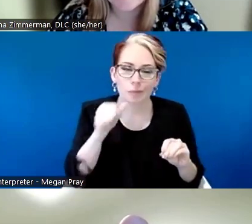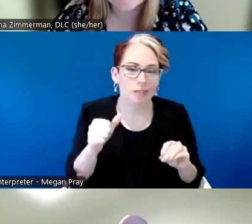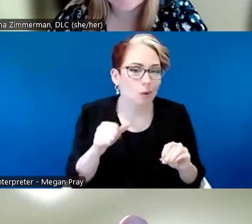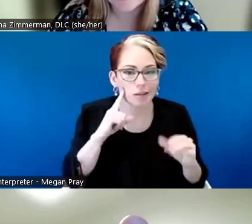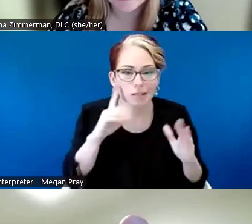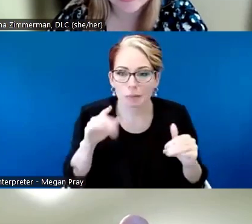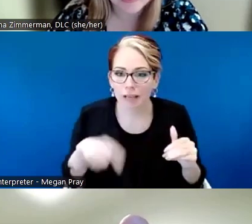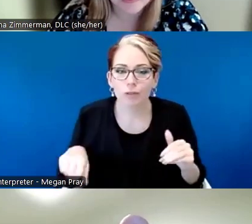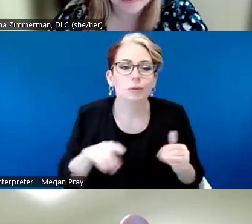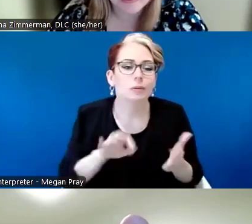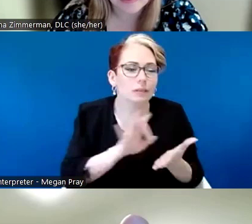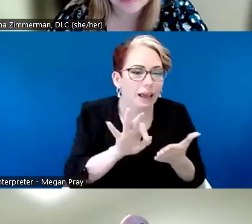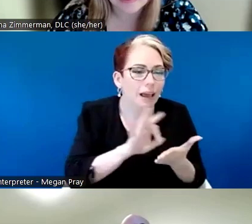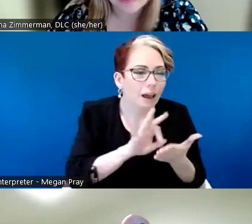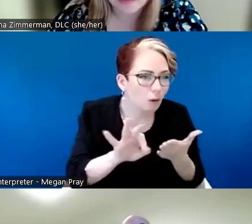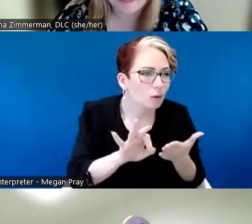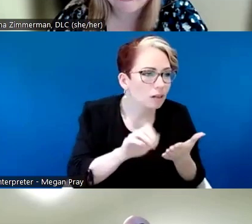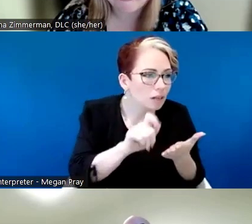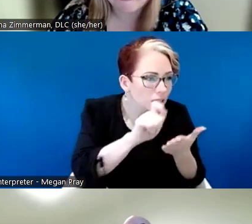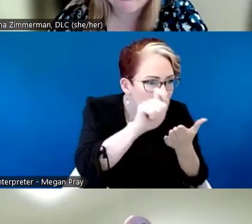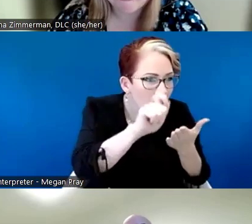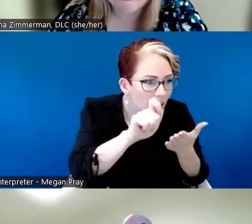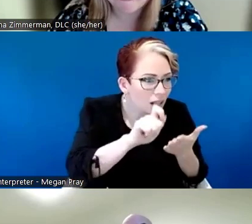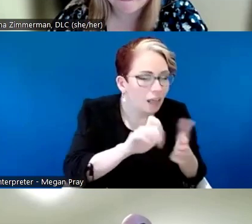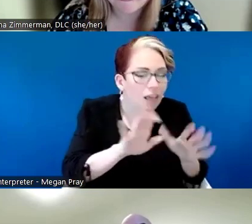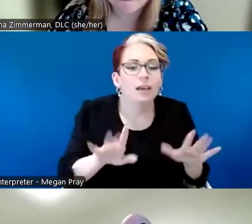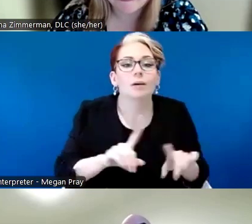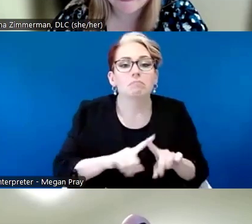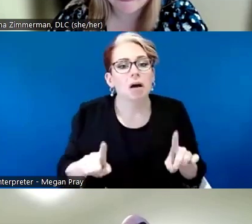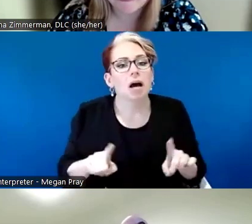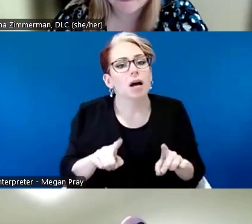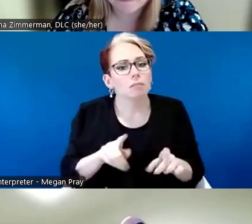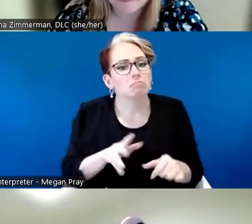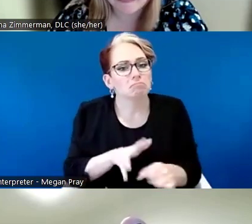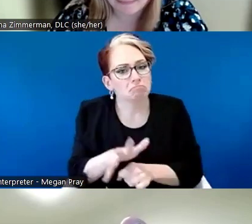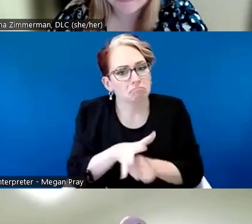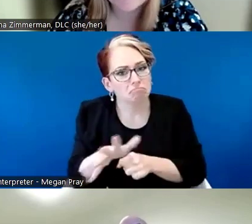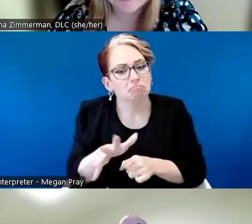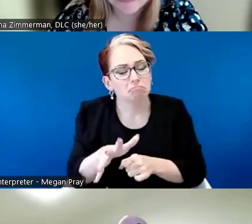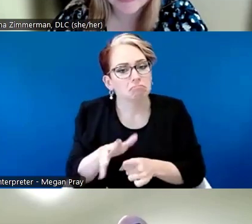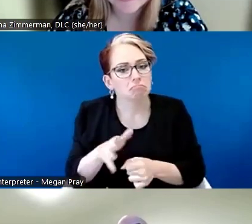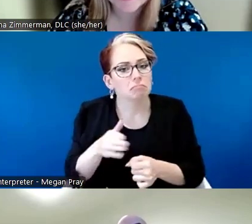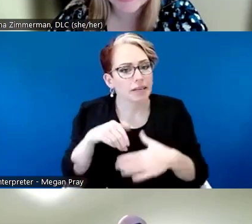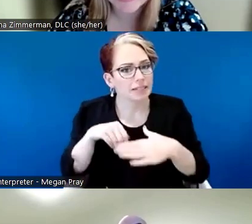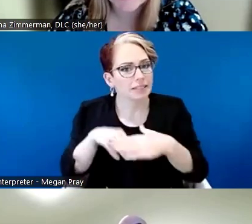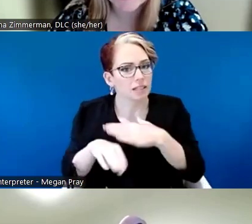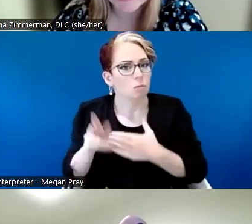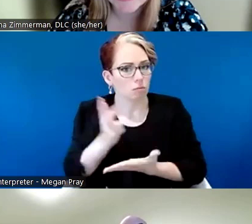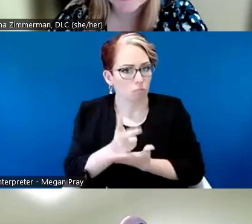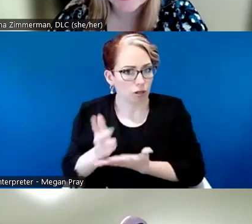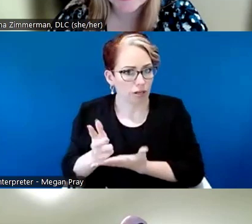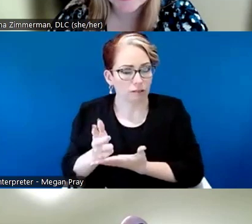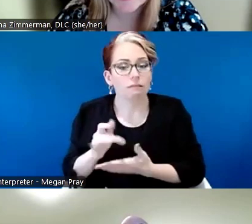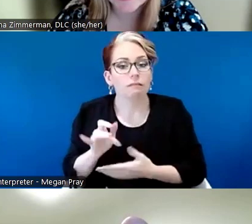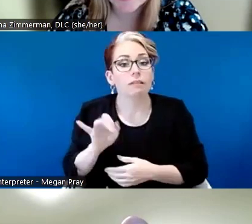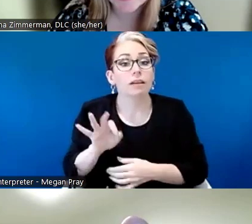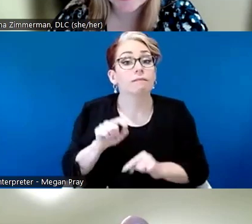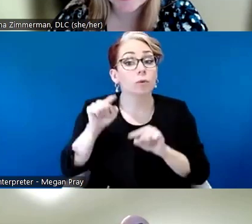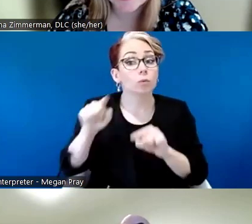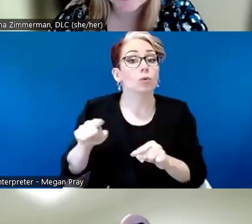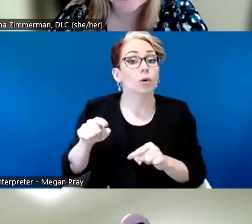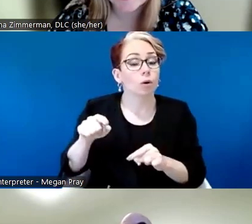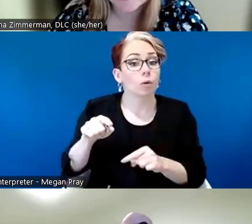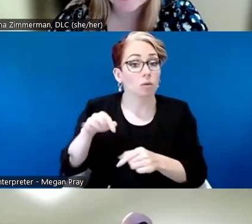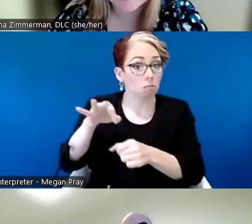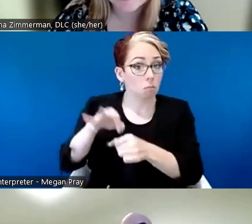least expect that there be accessible parking available. If you are at a polling place and there is parking